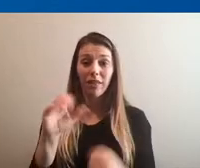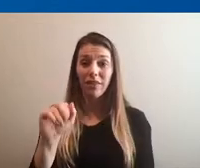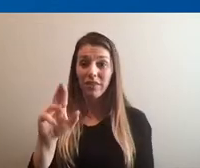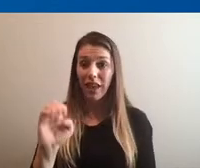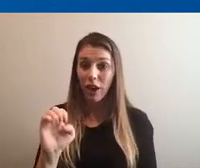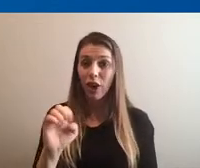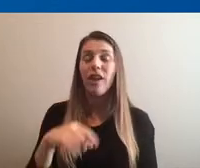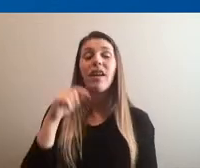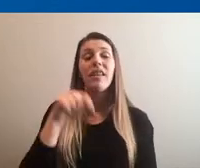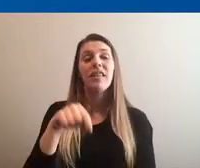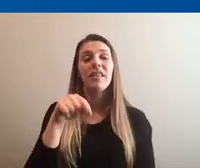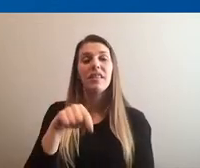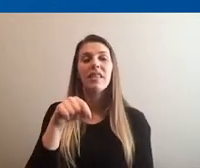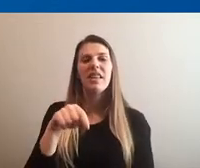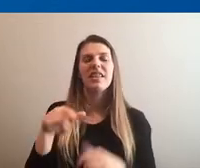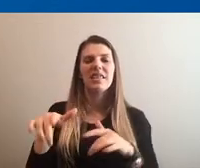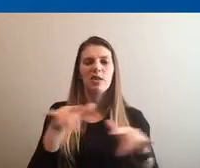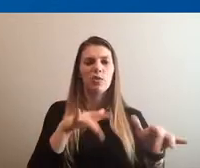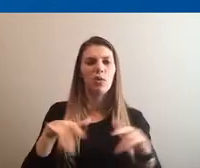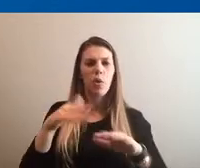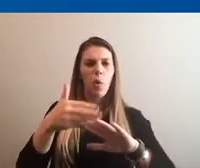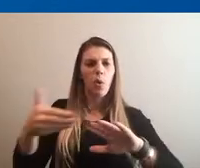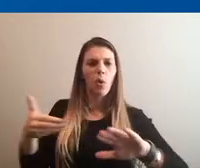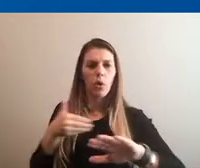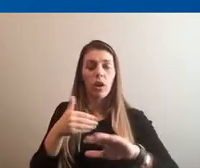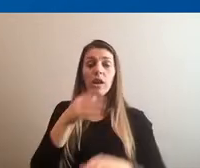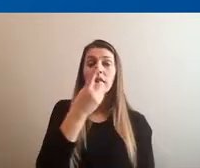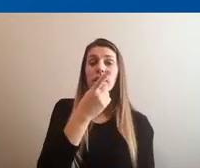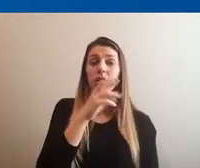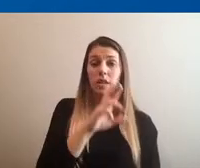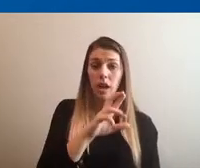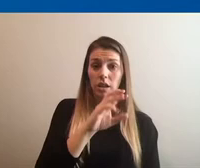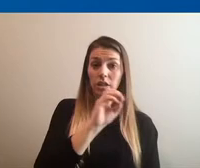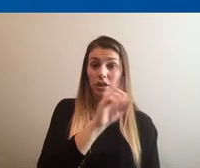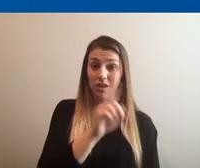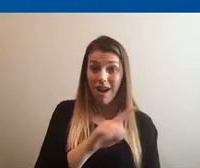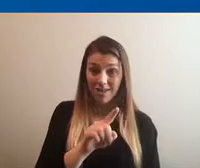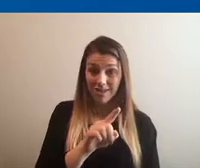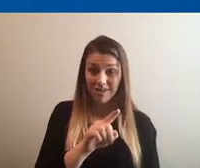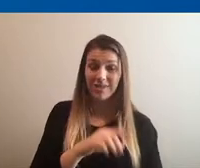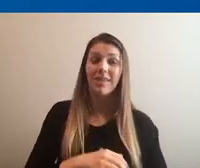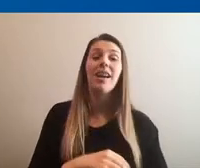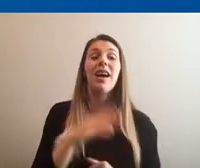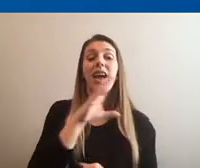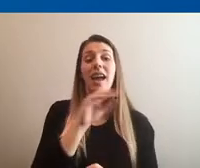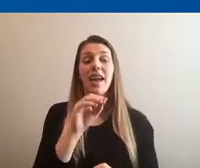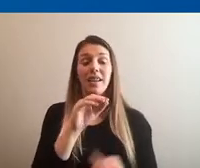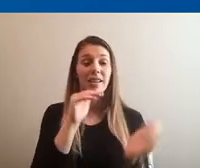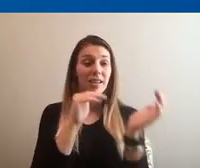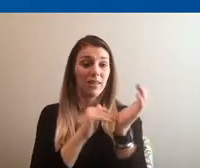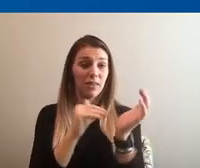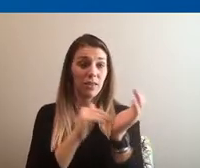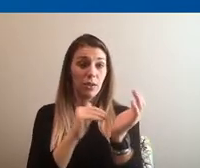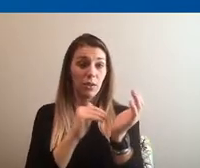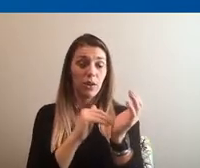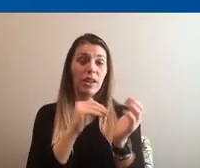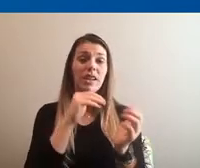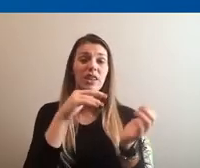is a pre-taped panel featuring Dr. Manute Oz, an attending physician at New